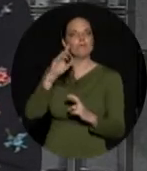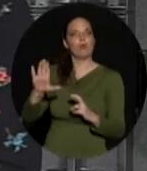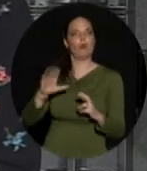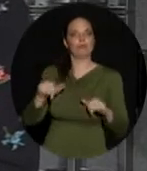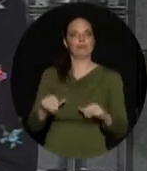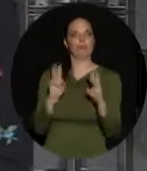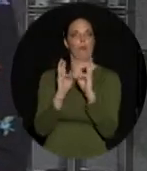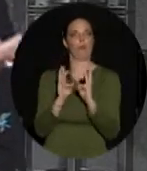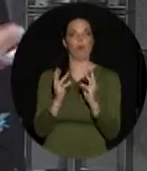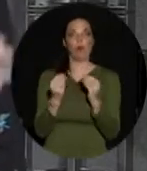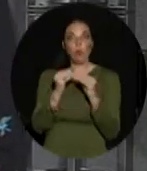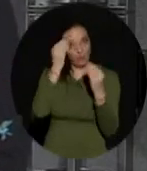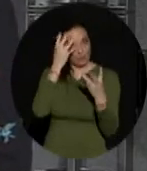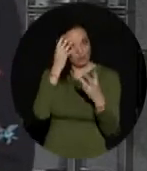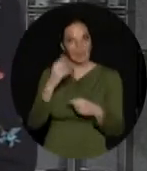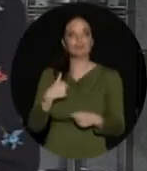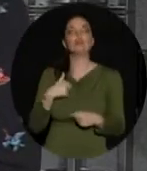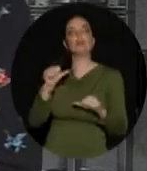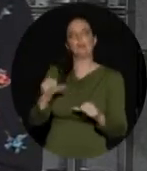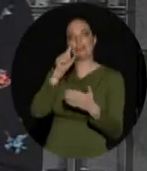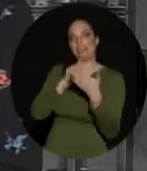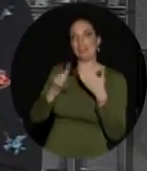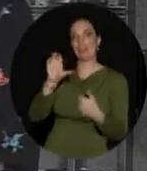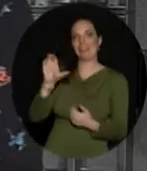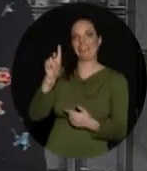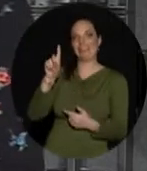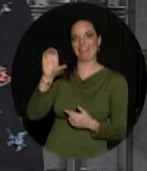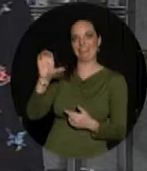and for more information, like you said, check out the CDC